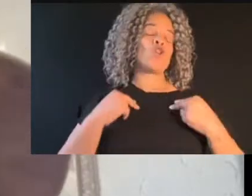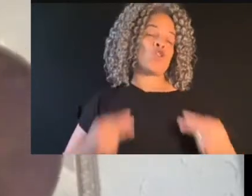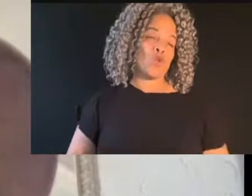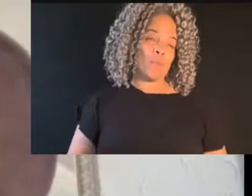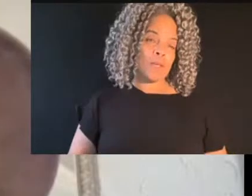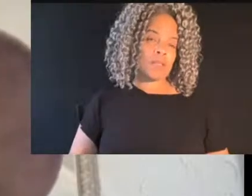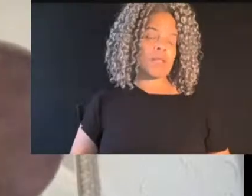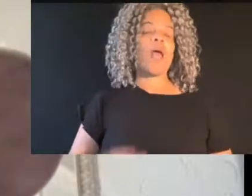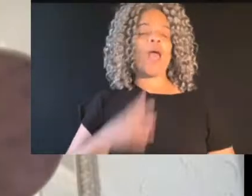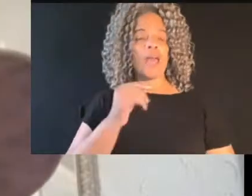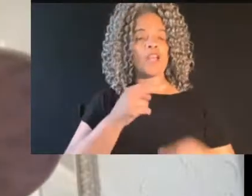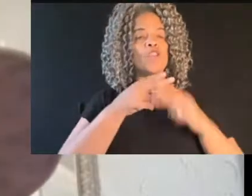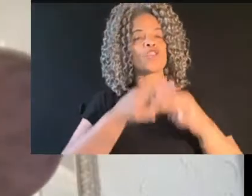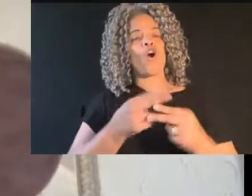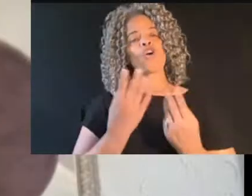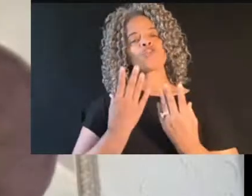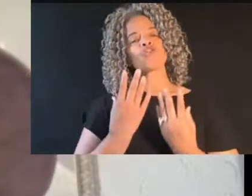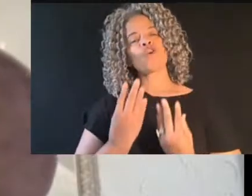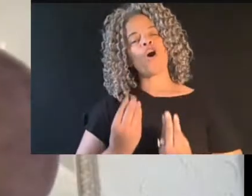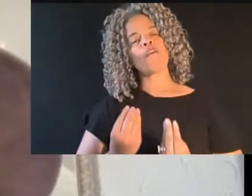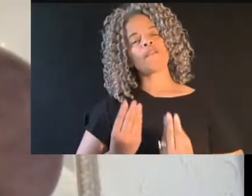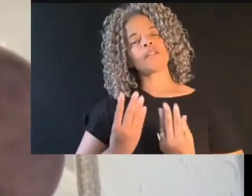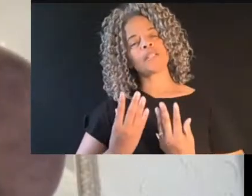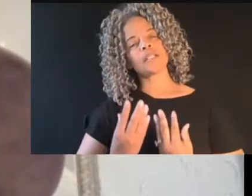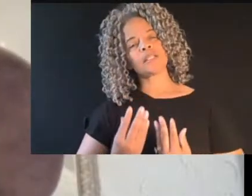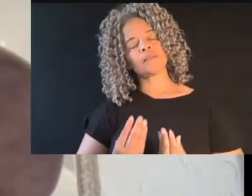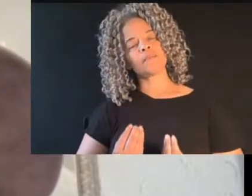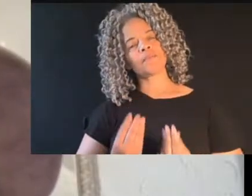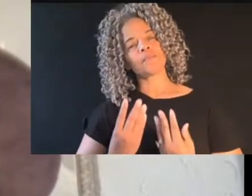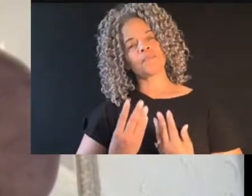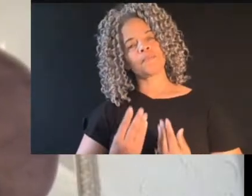and it is called Soften.